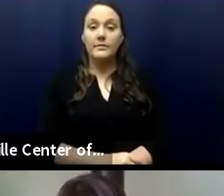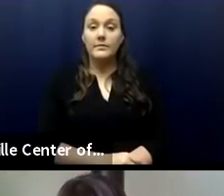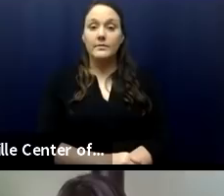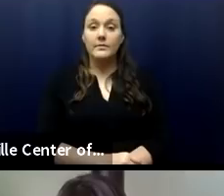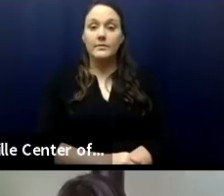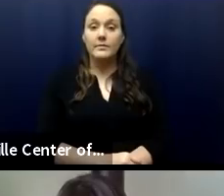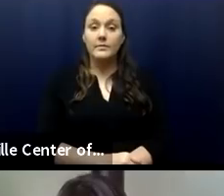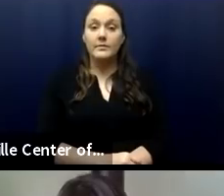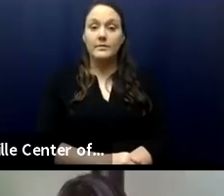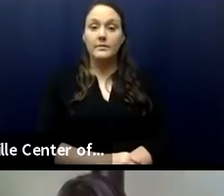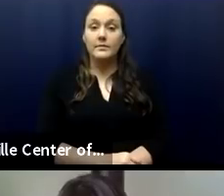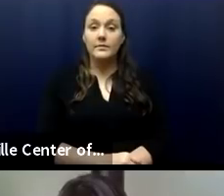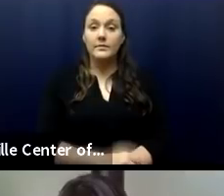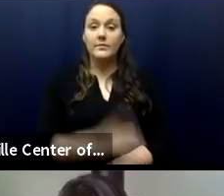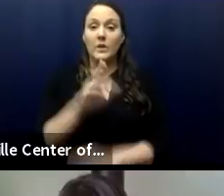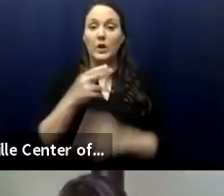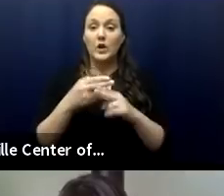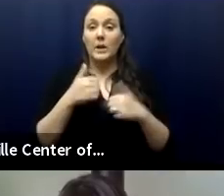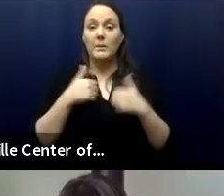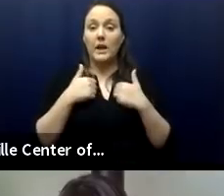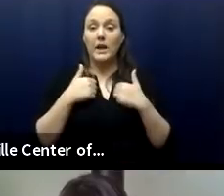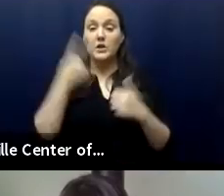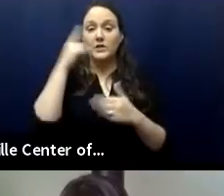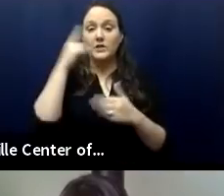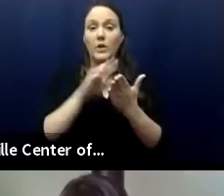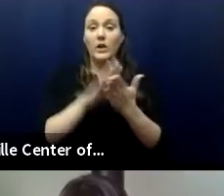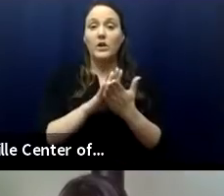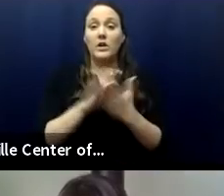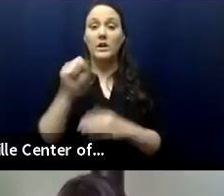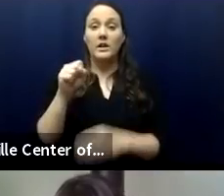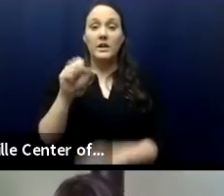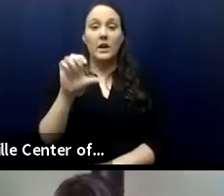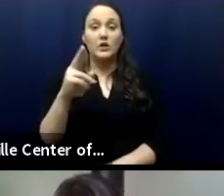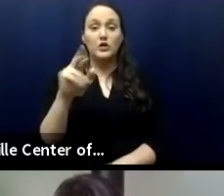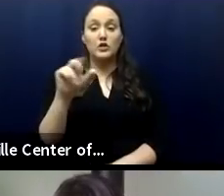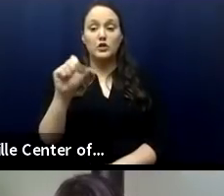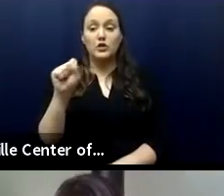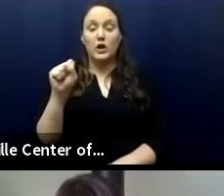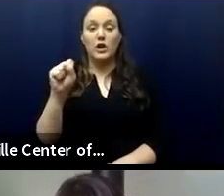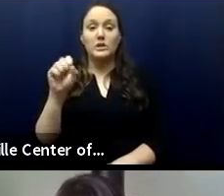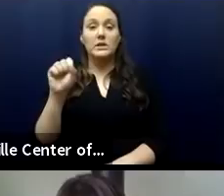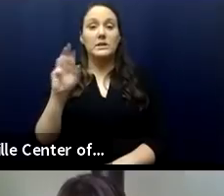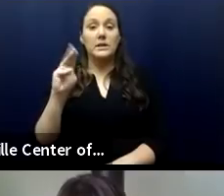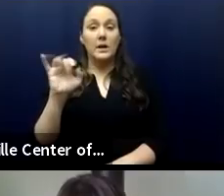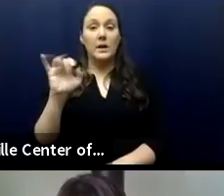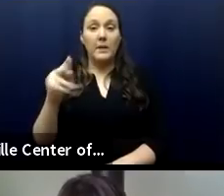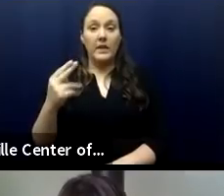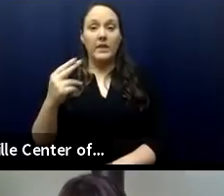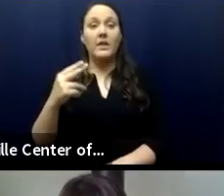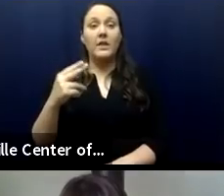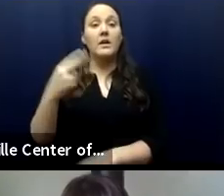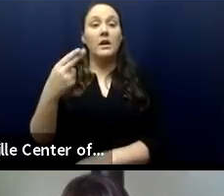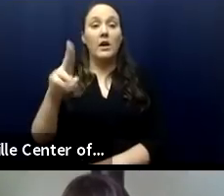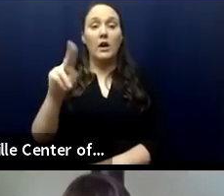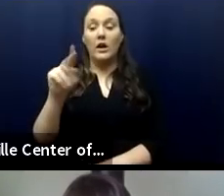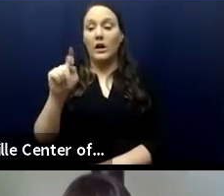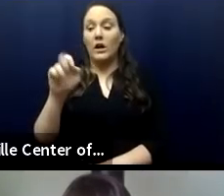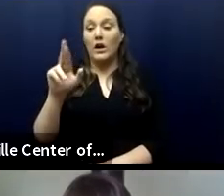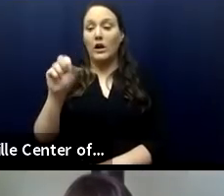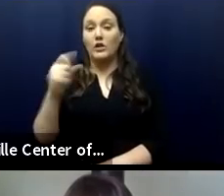Sir, please say your name and address for the record. Yes, sir. My name is Charles Smith, and I live at 1007 Hunters Green Road in